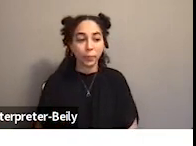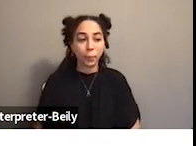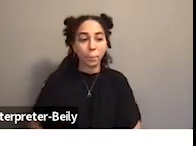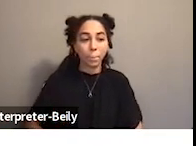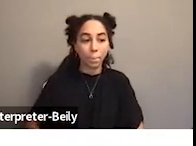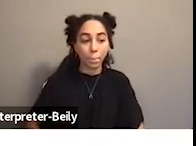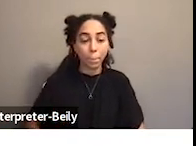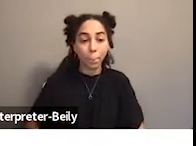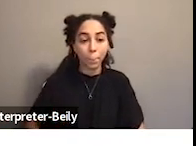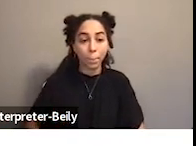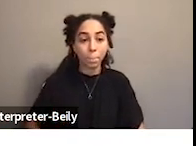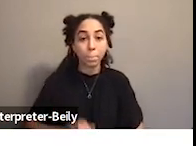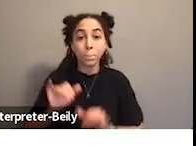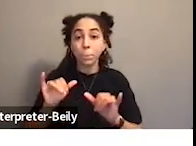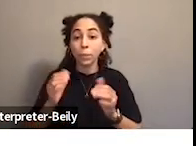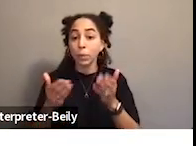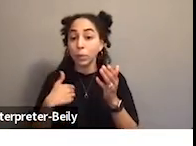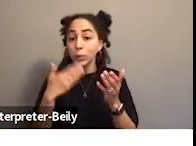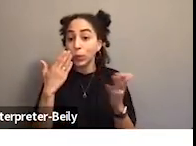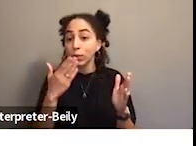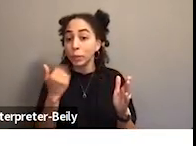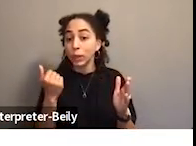Oh, maybe, I don't know if this is better.